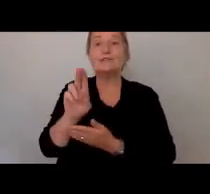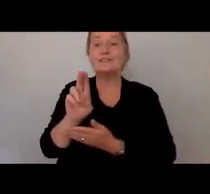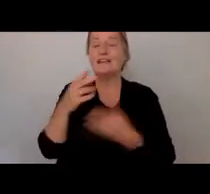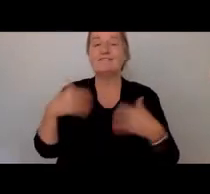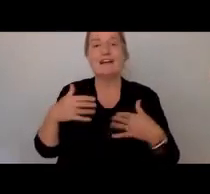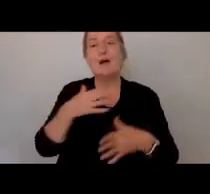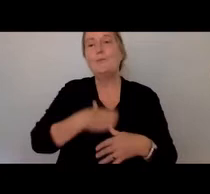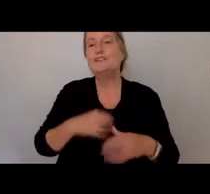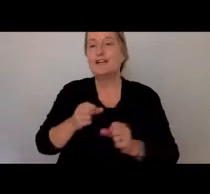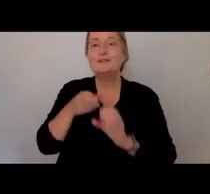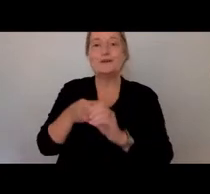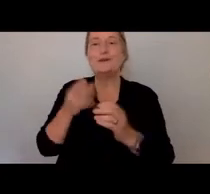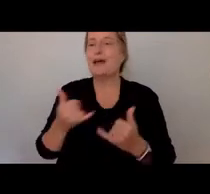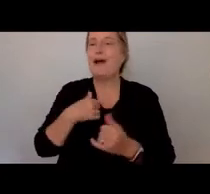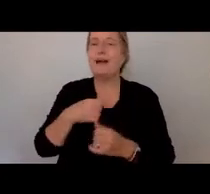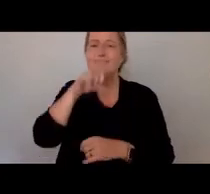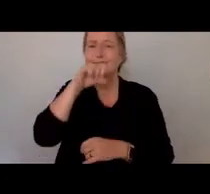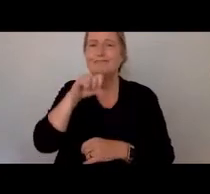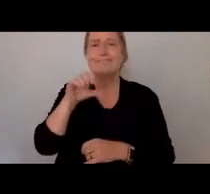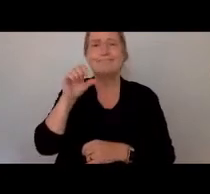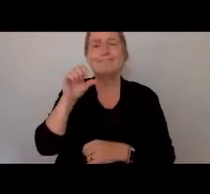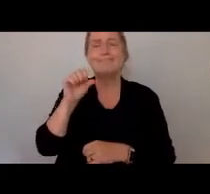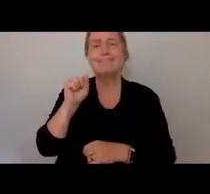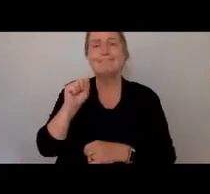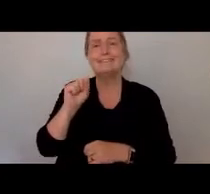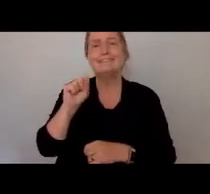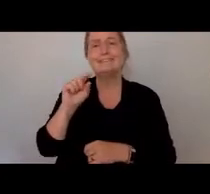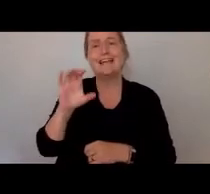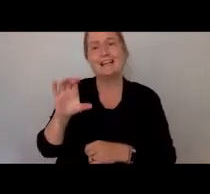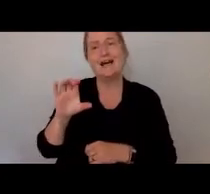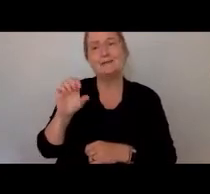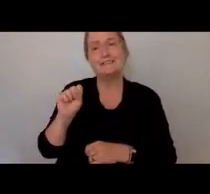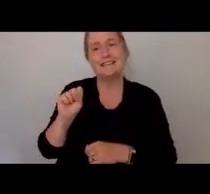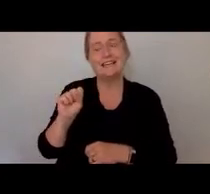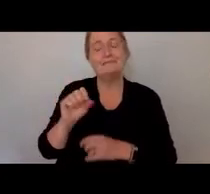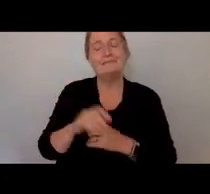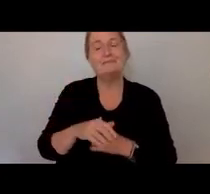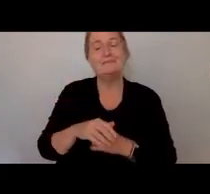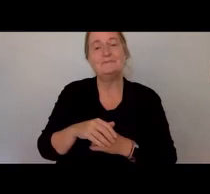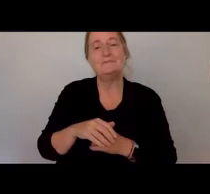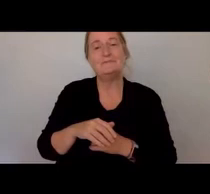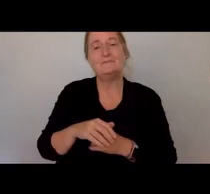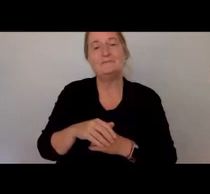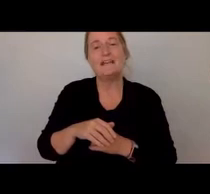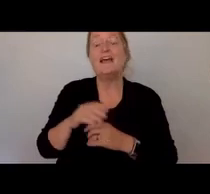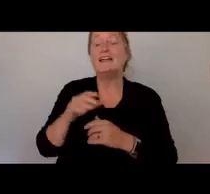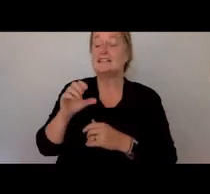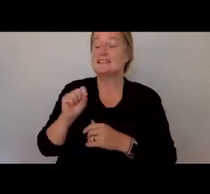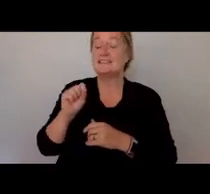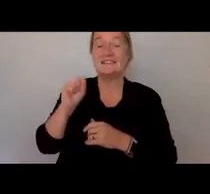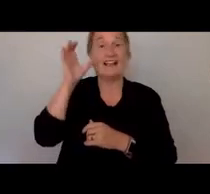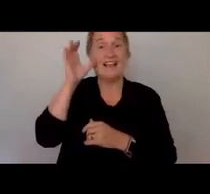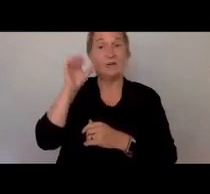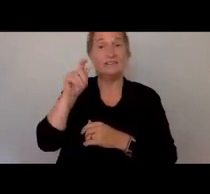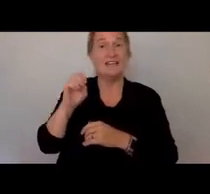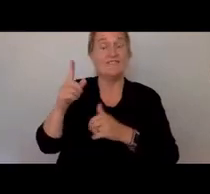fall. We'll do some kind of outdoor event. Well, St. Cloud State first established the Ability event in 2014.